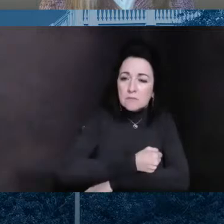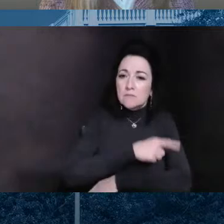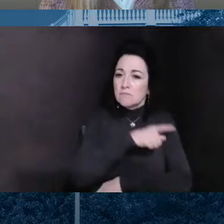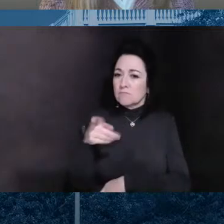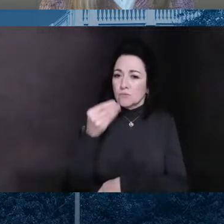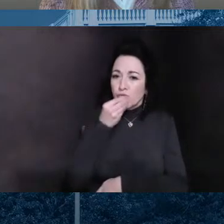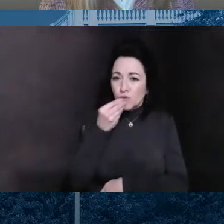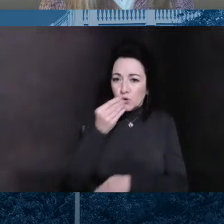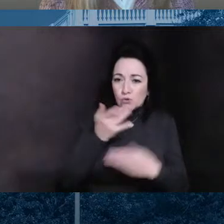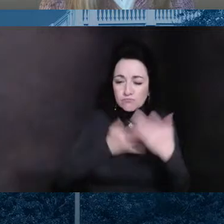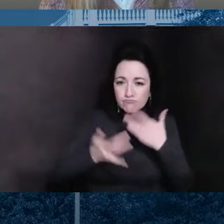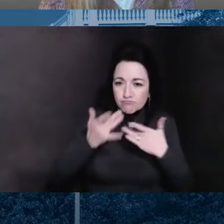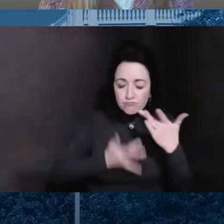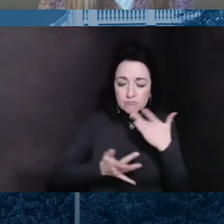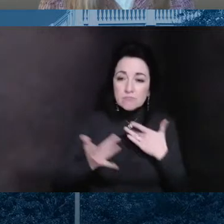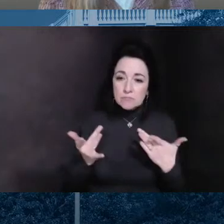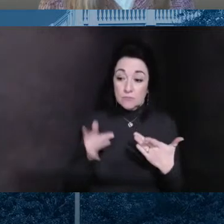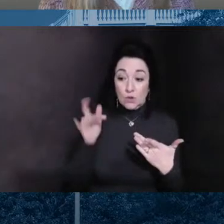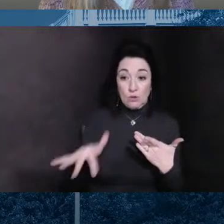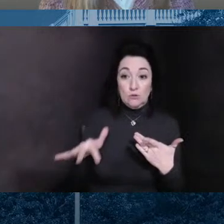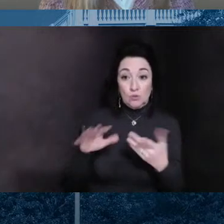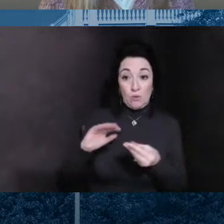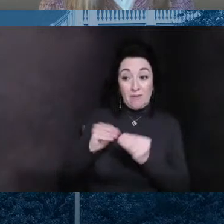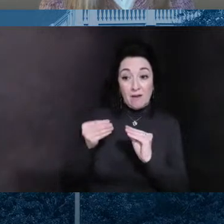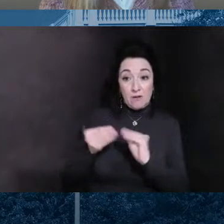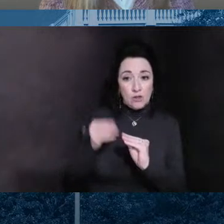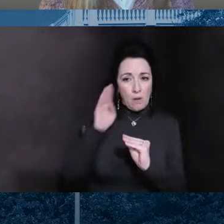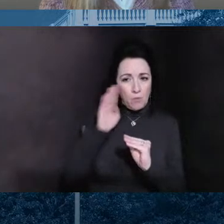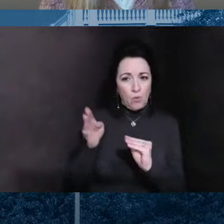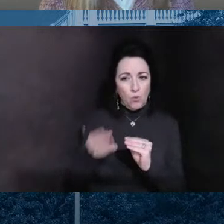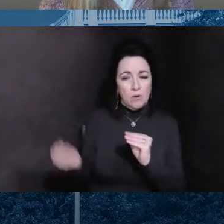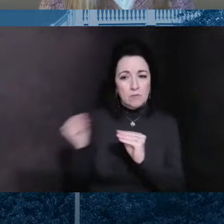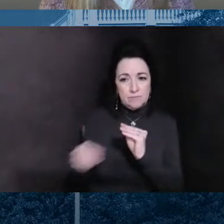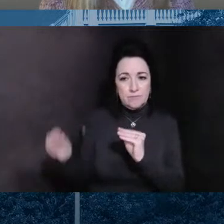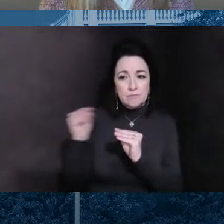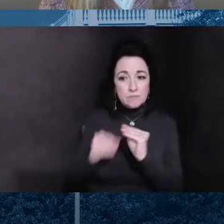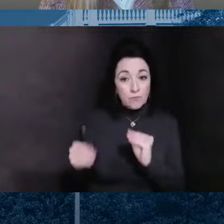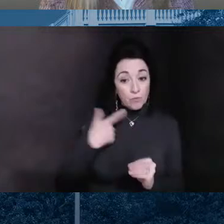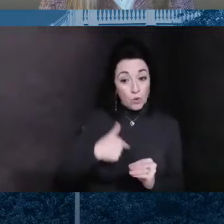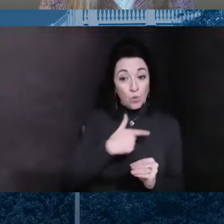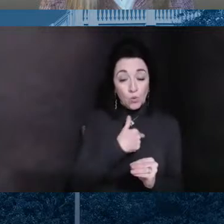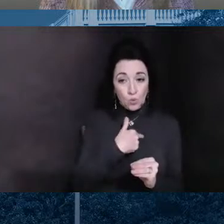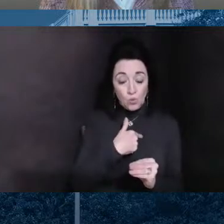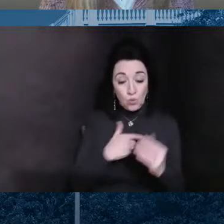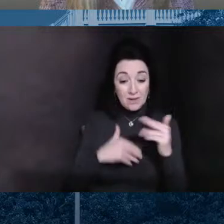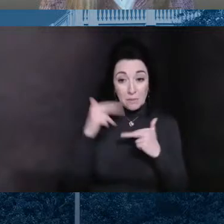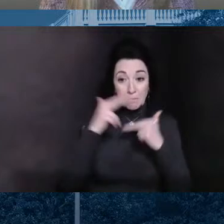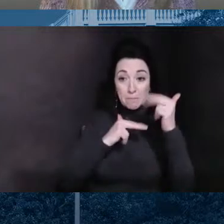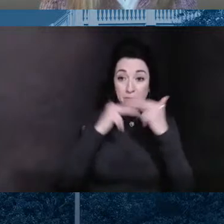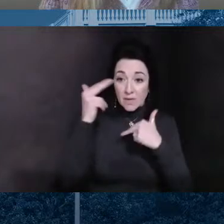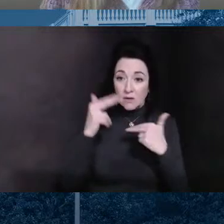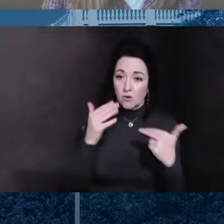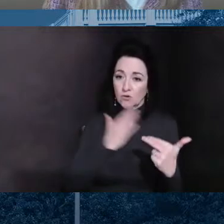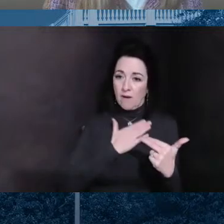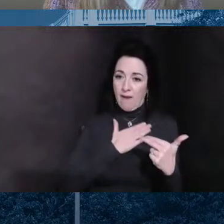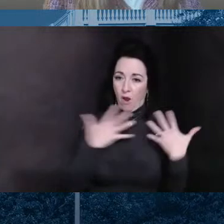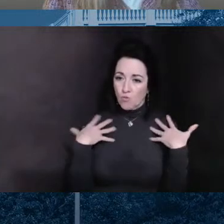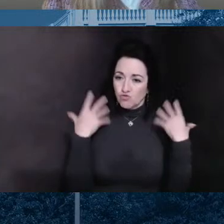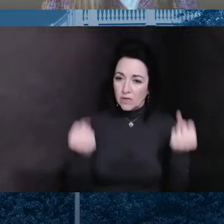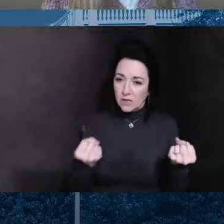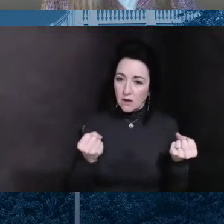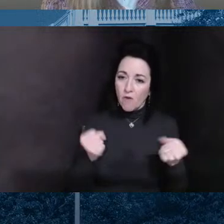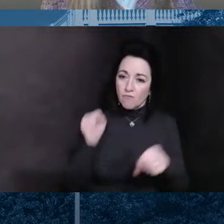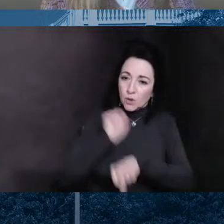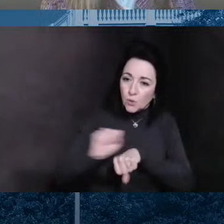continue to grow. This recovery effort will be with us for probably the next 3 to 5 years. So it's not something that's going away. And again, we